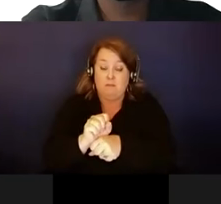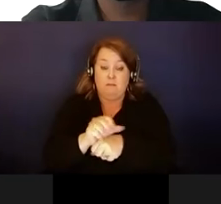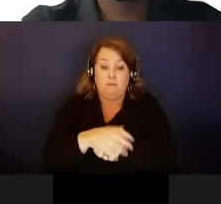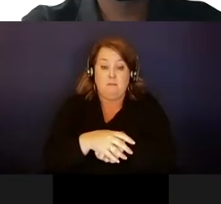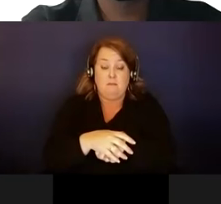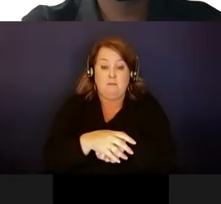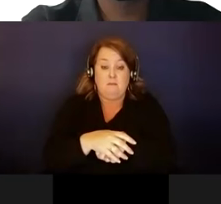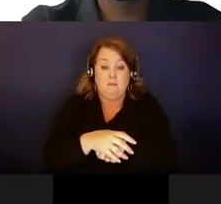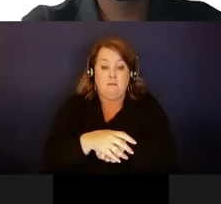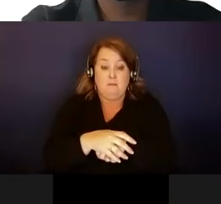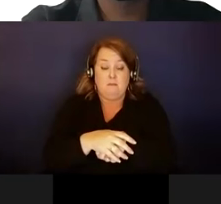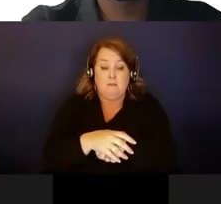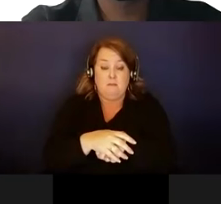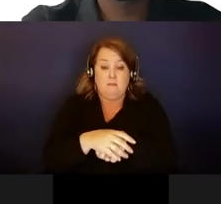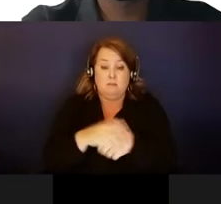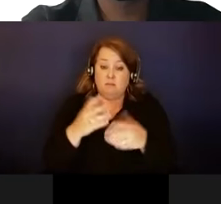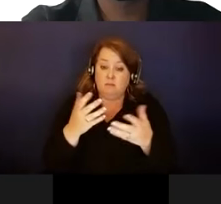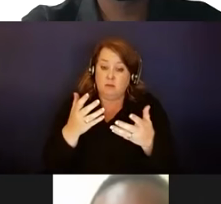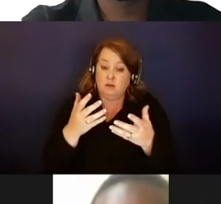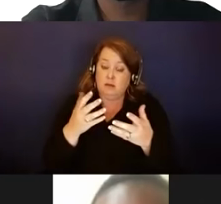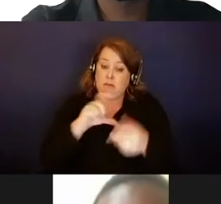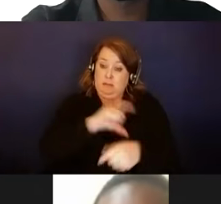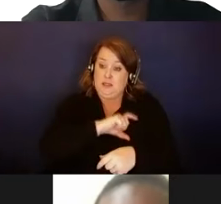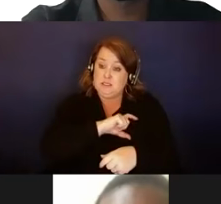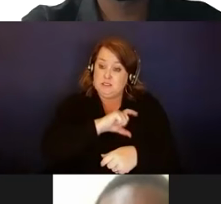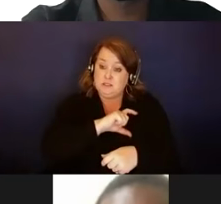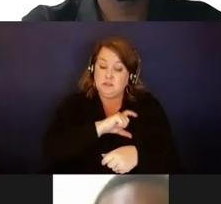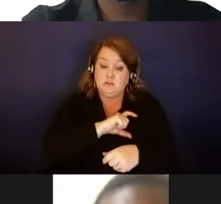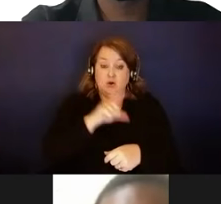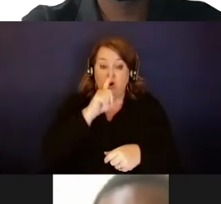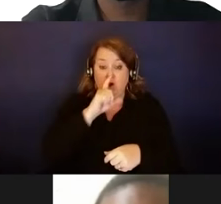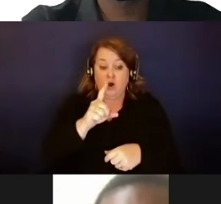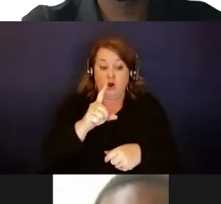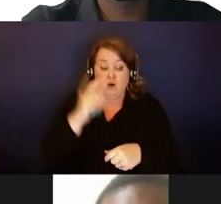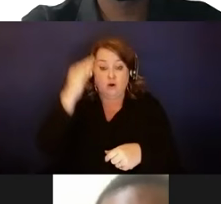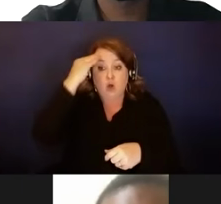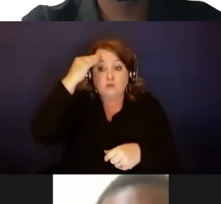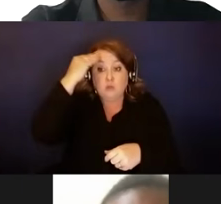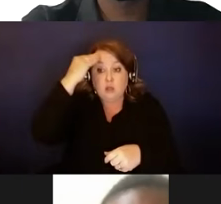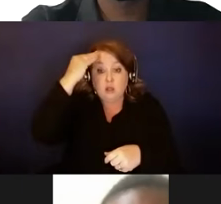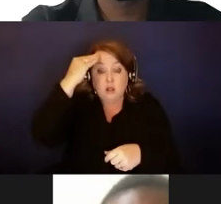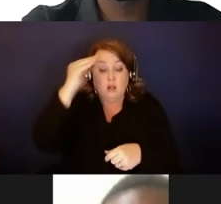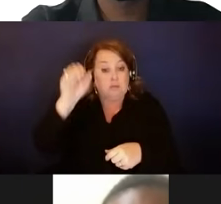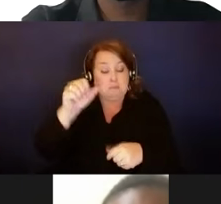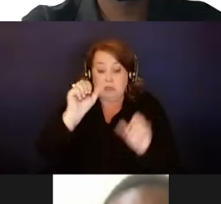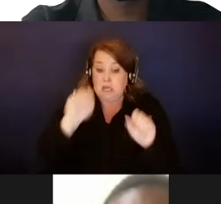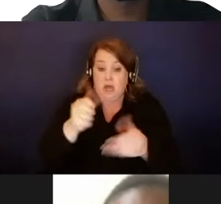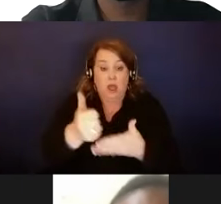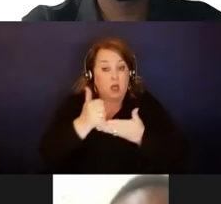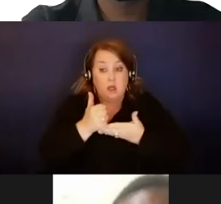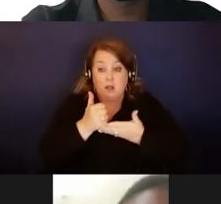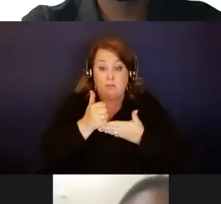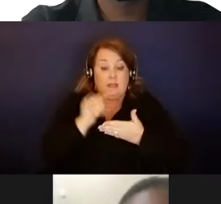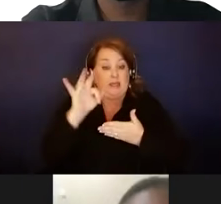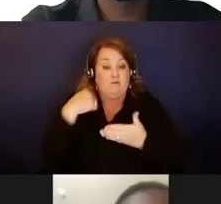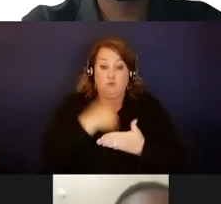And police officers are knowledgeable, and they can help us if we're in